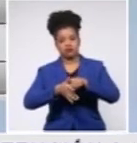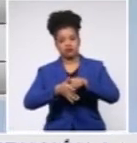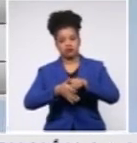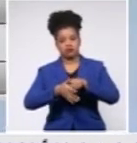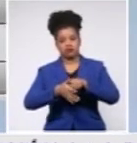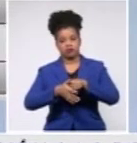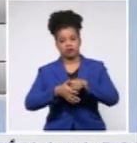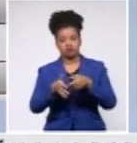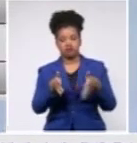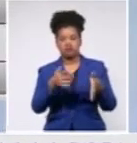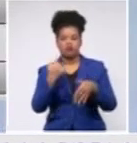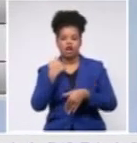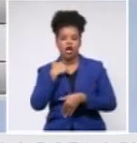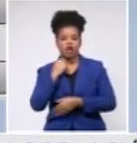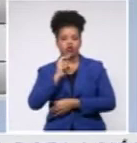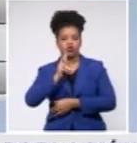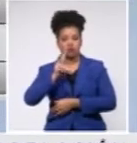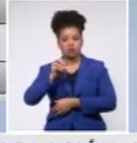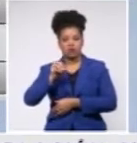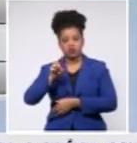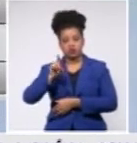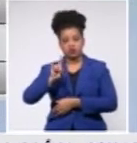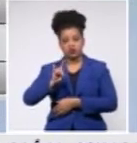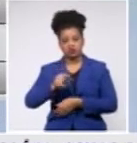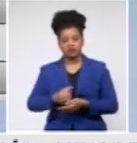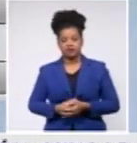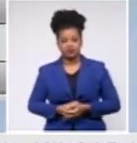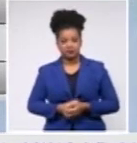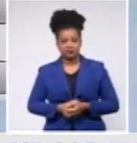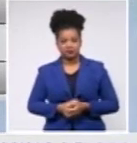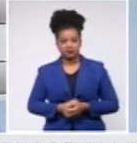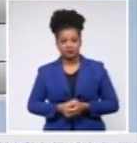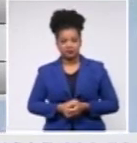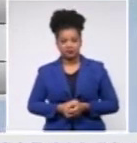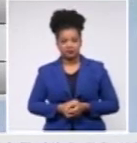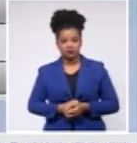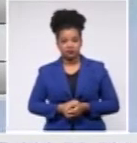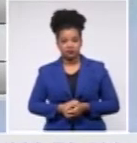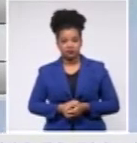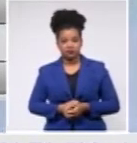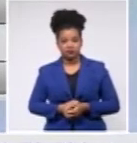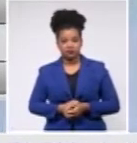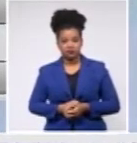5,688 people died of the virus worldwide, for a total of